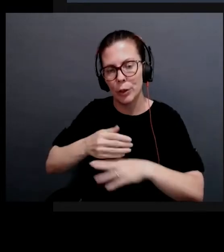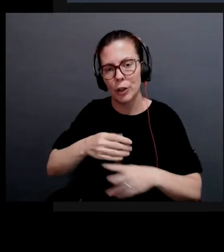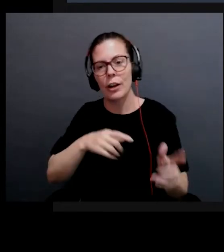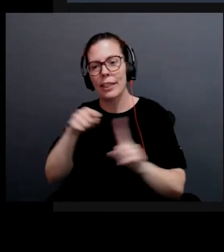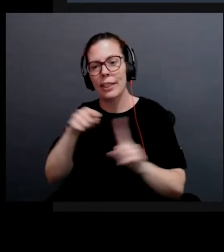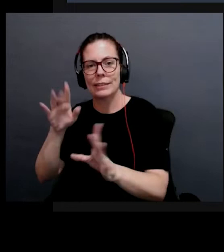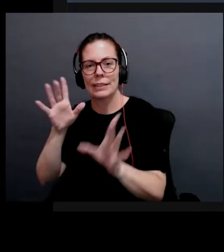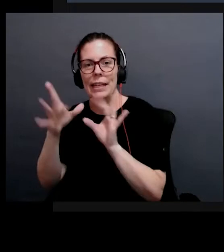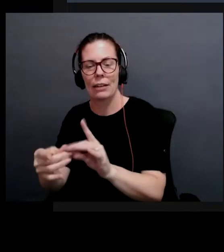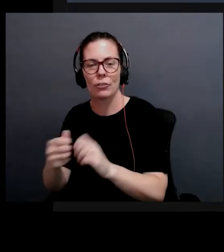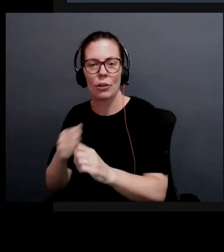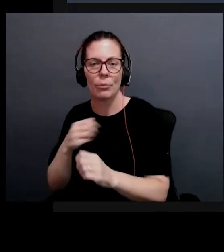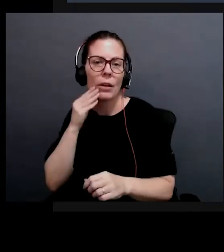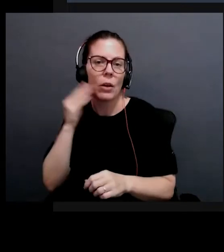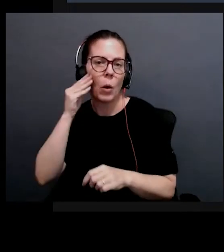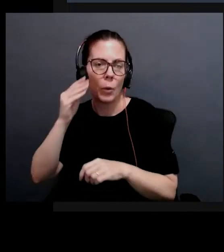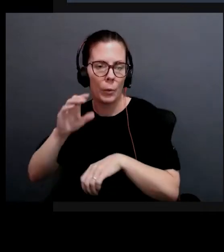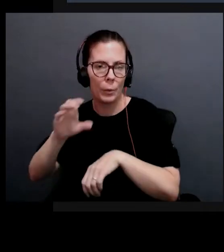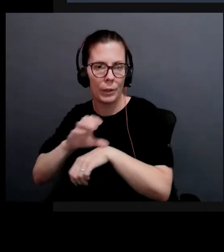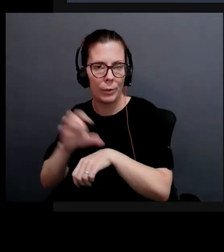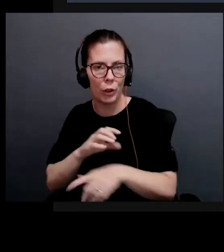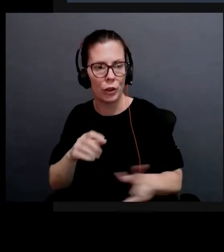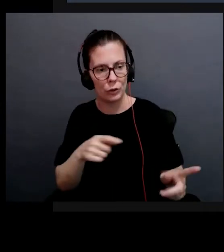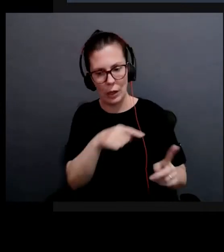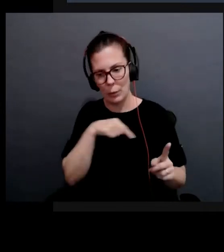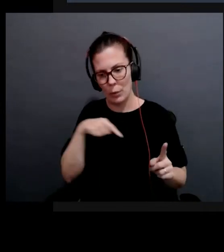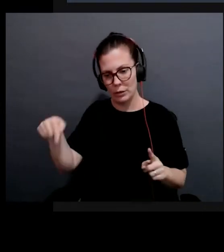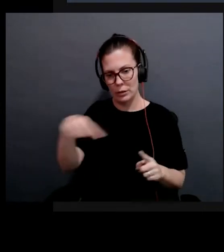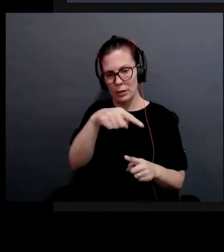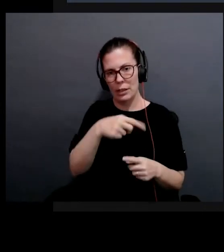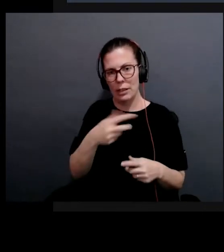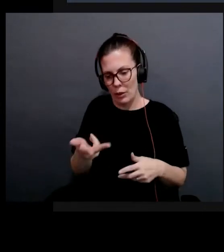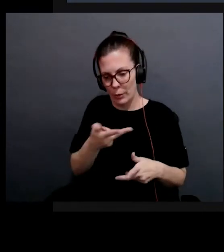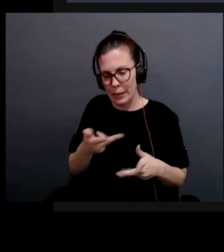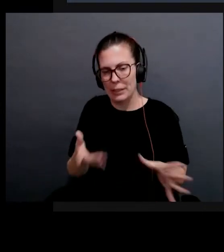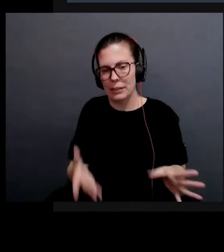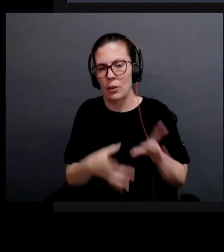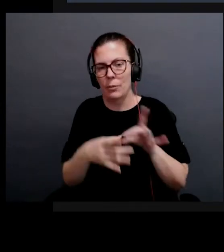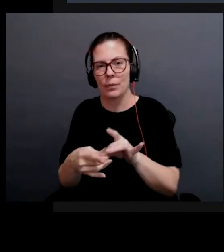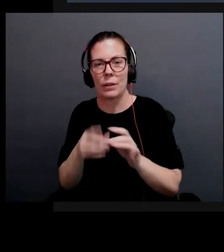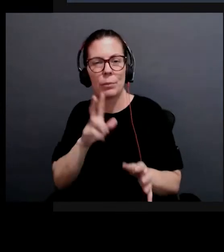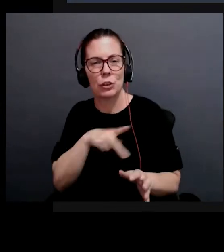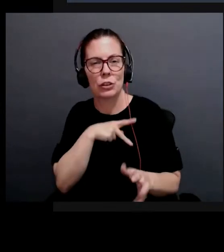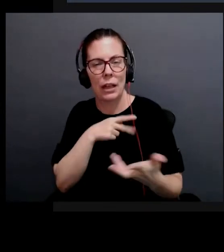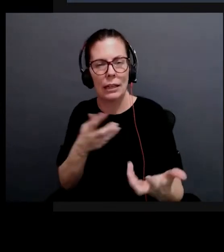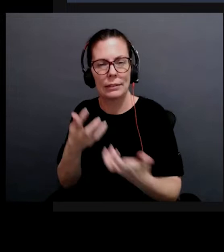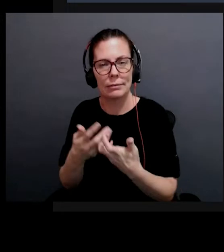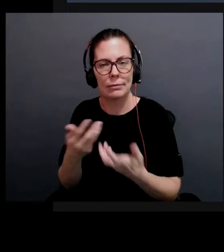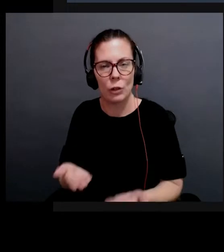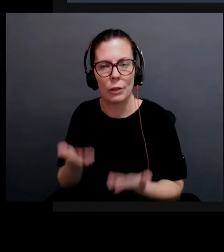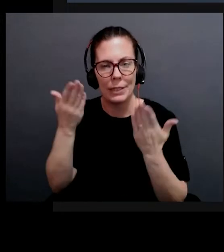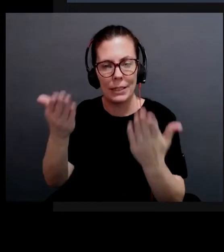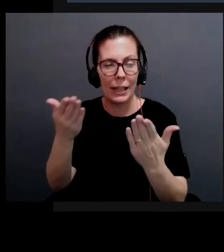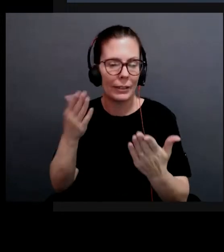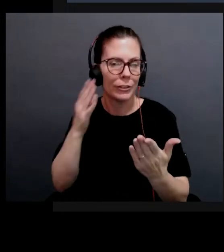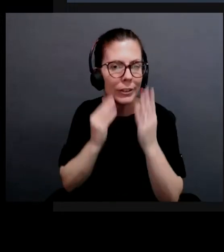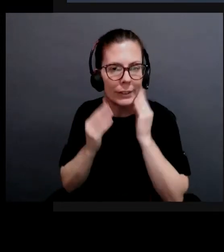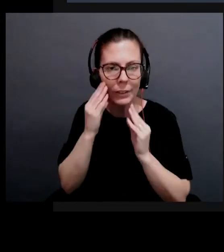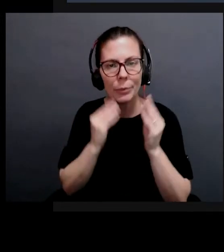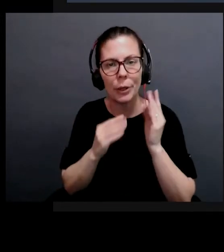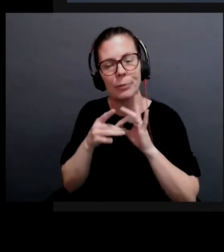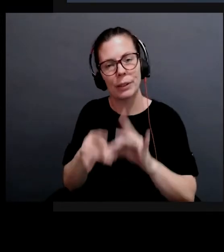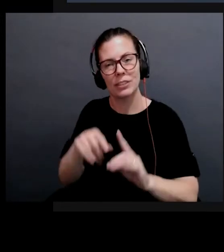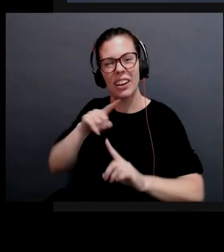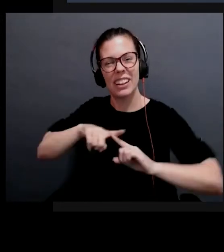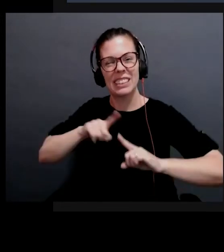to be able to link all of these together to be able to kind of provide maybe a more personalized recommendation experience based on these different